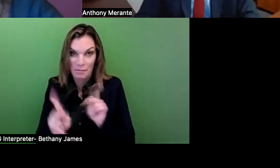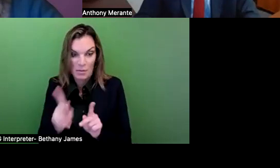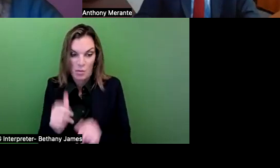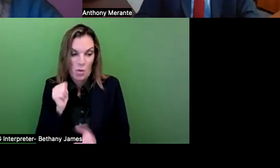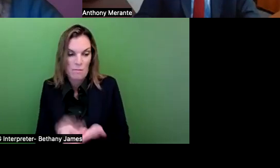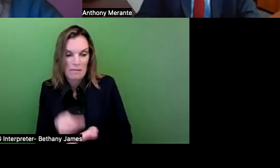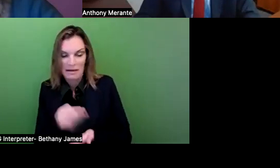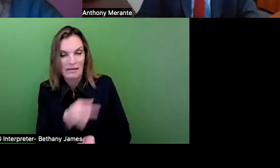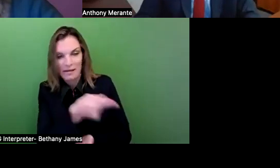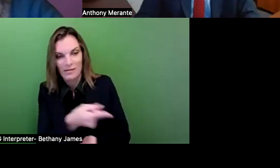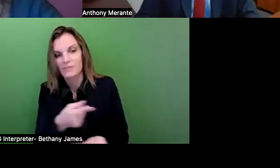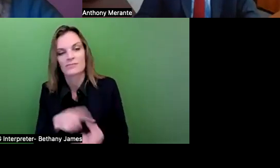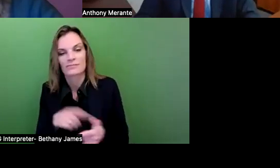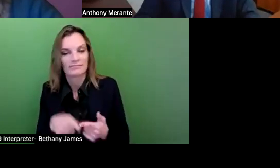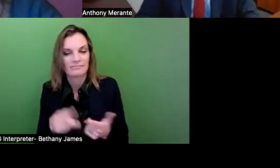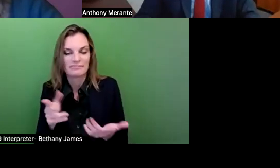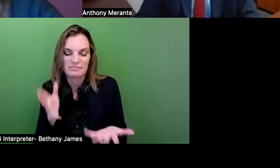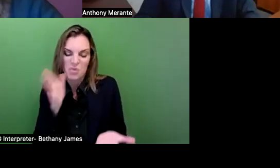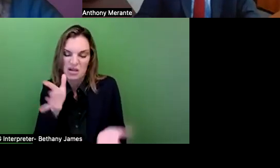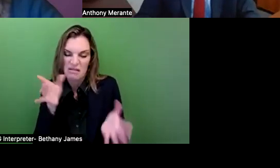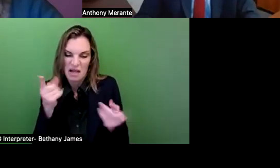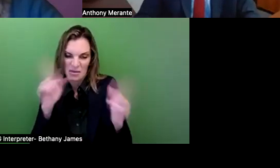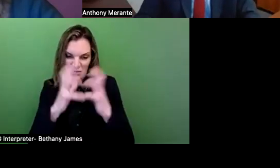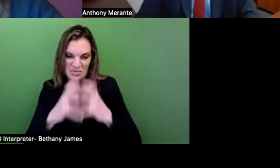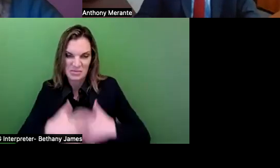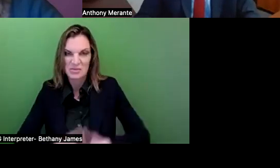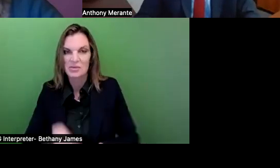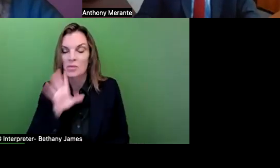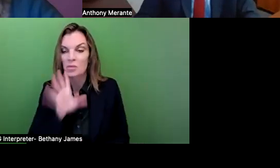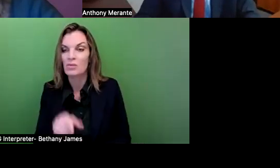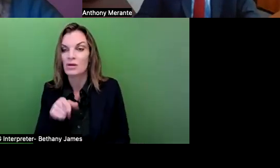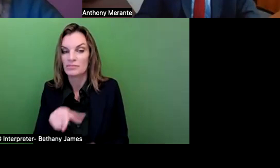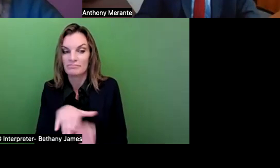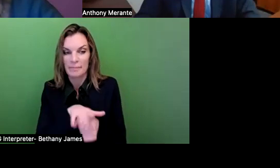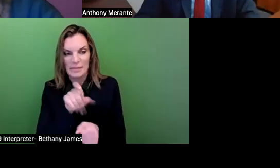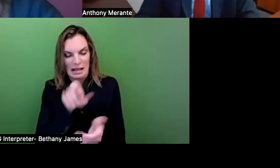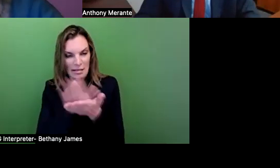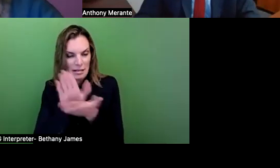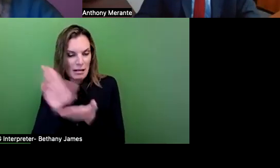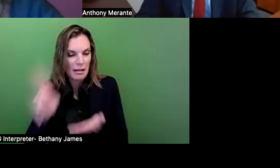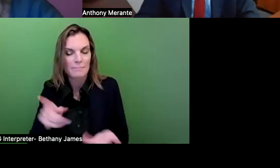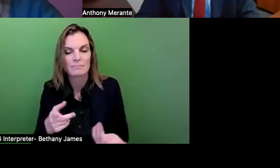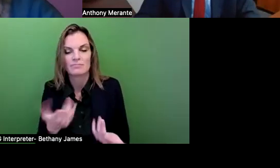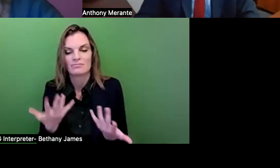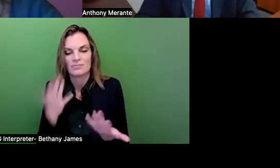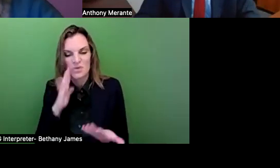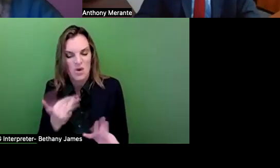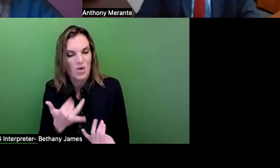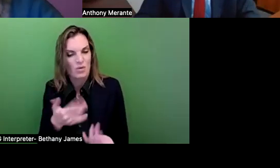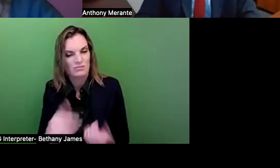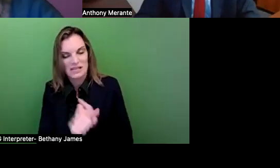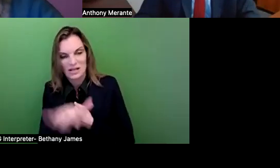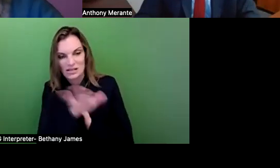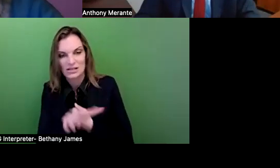and the buildings will change hands, and then it'll be deteriorated. The area needs to be cleaned up. With crime, we need to take care of our mentally ill and